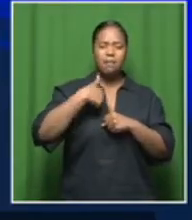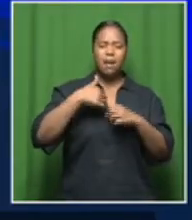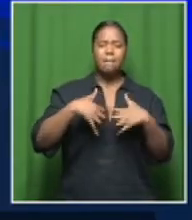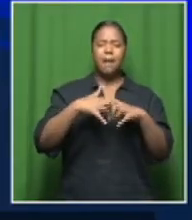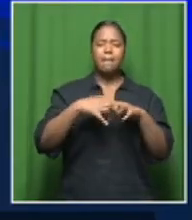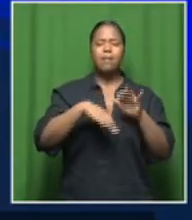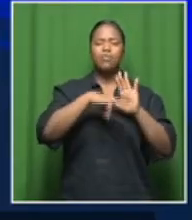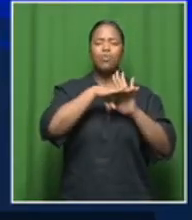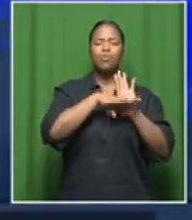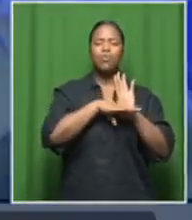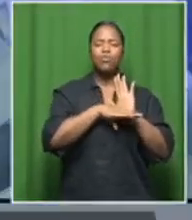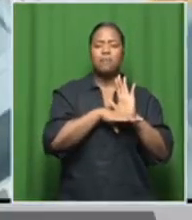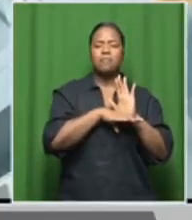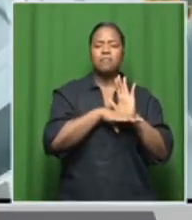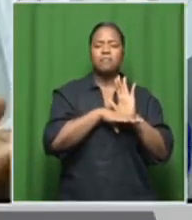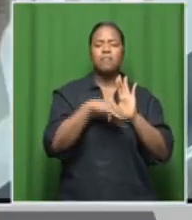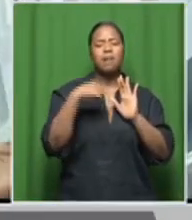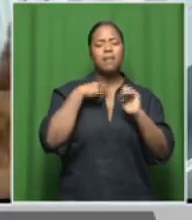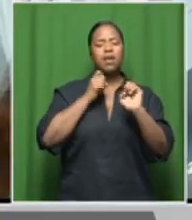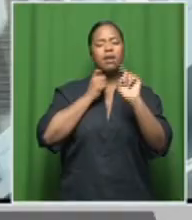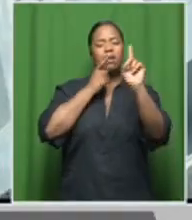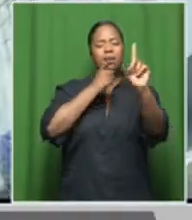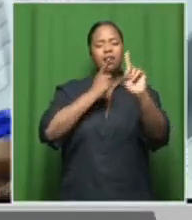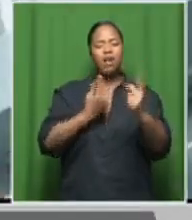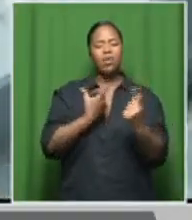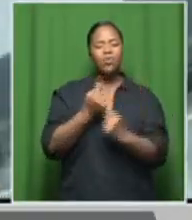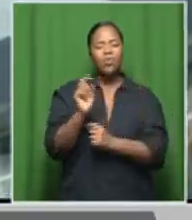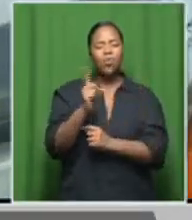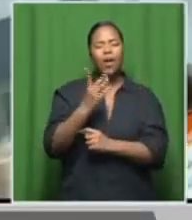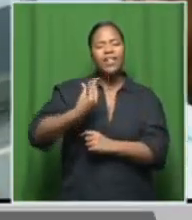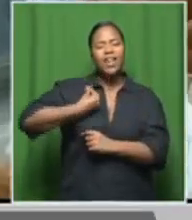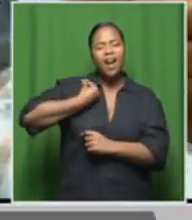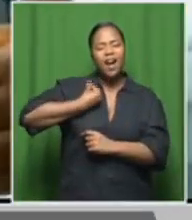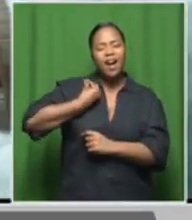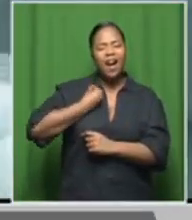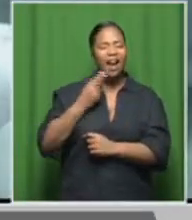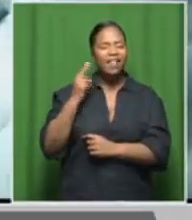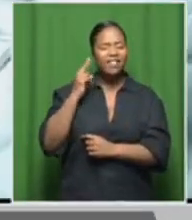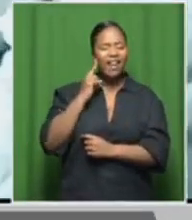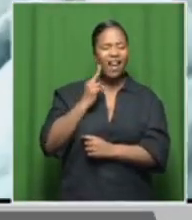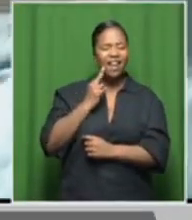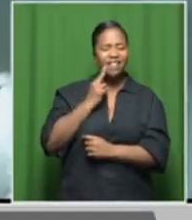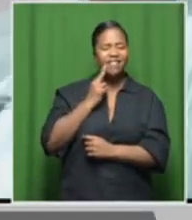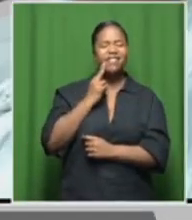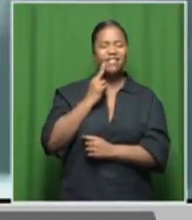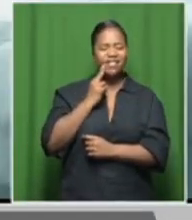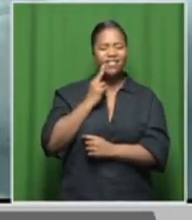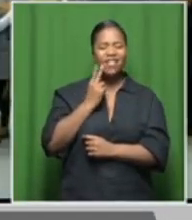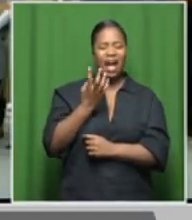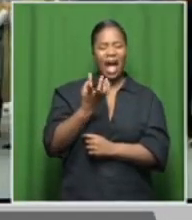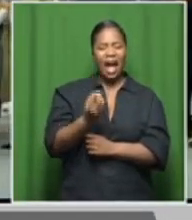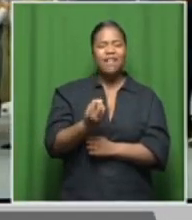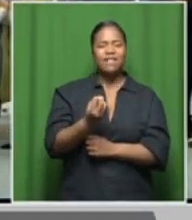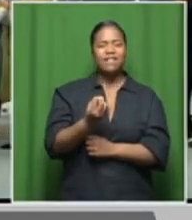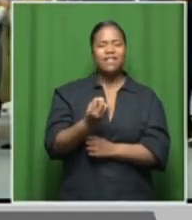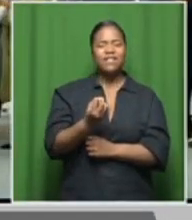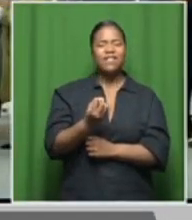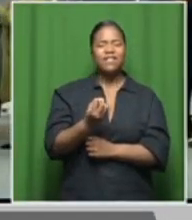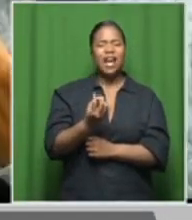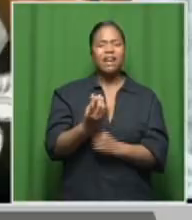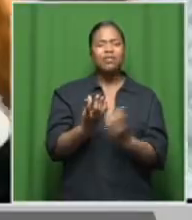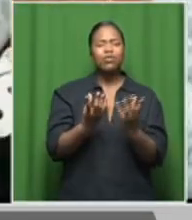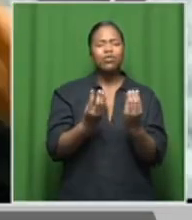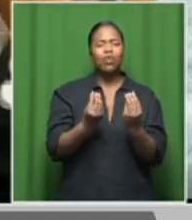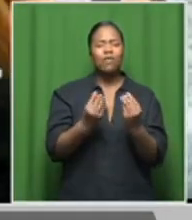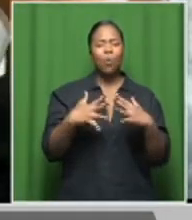program where my intention was to bring young and deaf, so where we'll create a new generation of software developers so